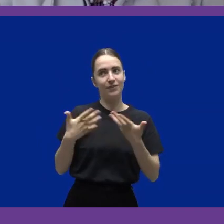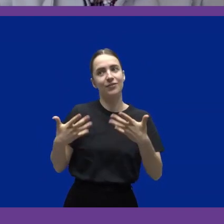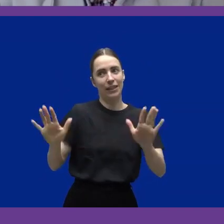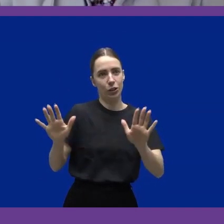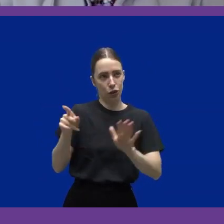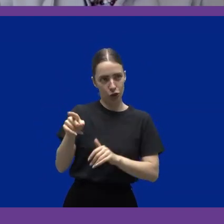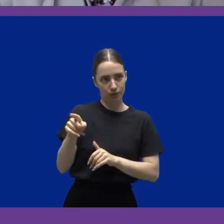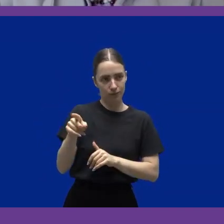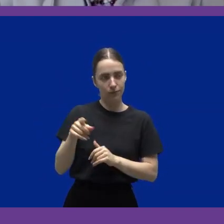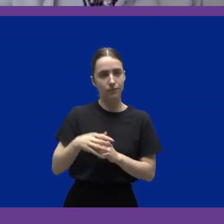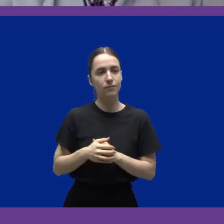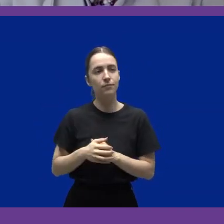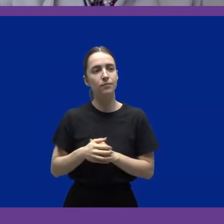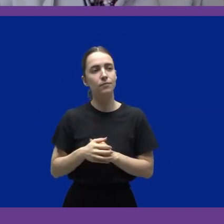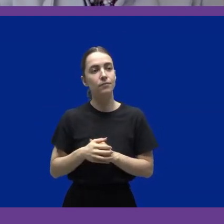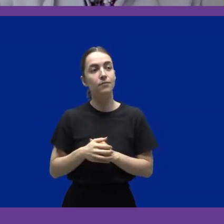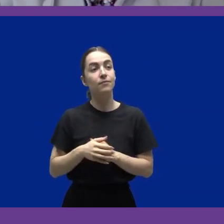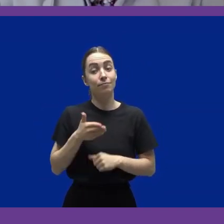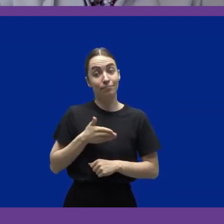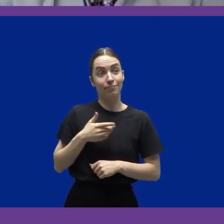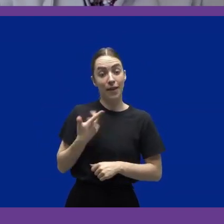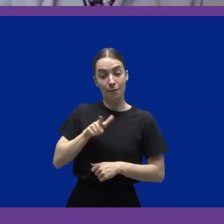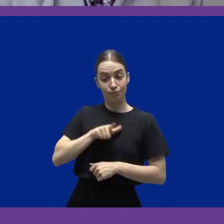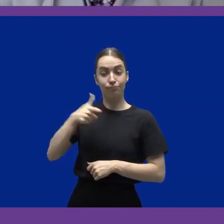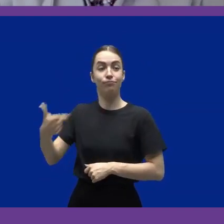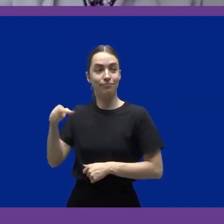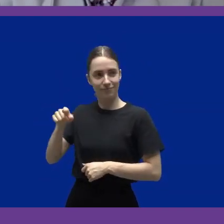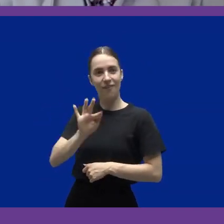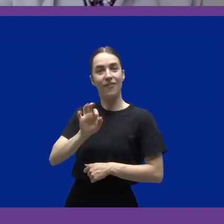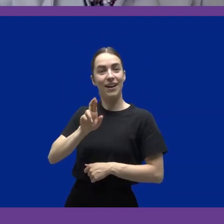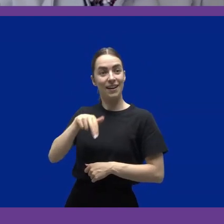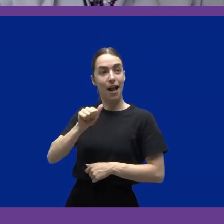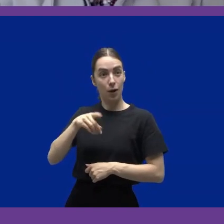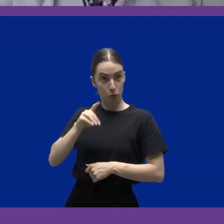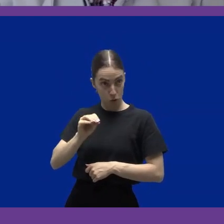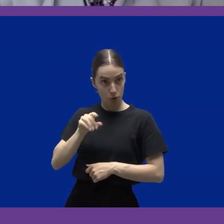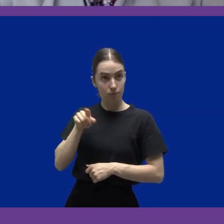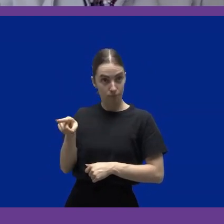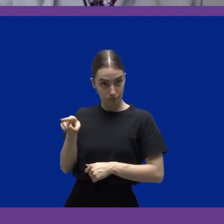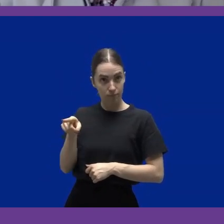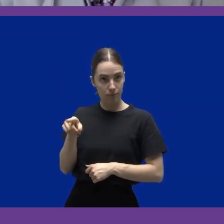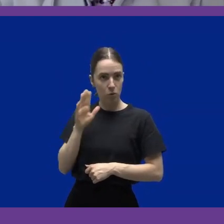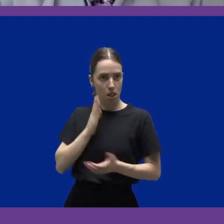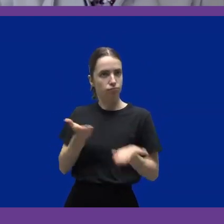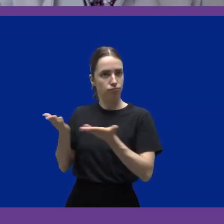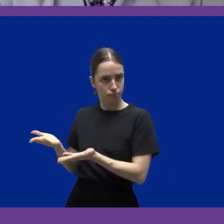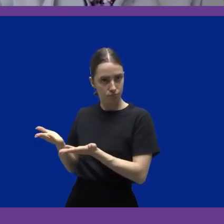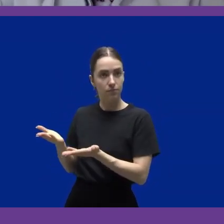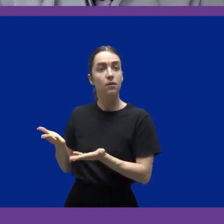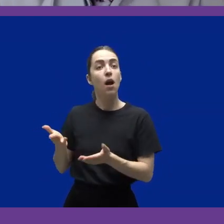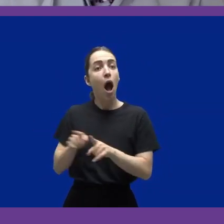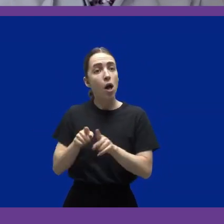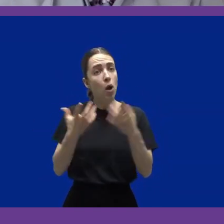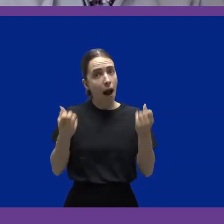Fernando's presentation. So I will now leave the floor to Fernando, and I look forward to your questions. If you already have